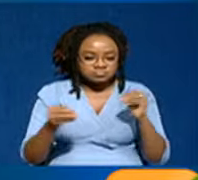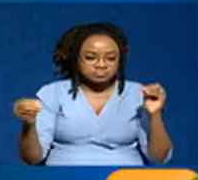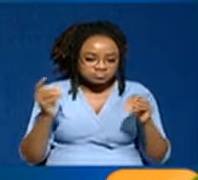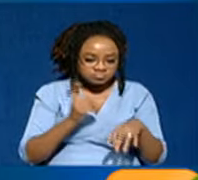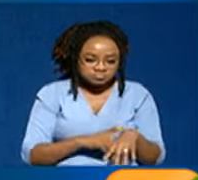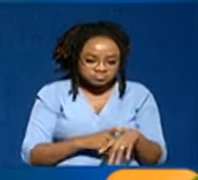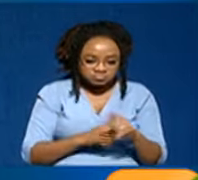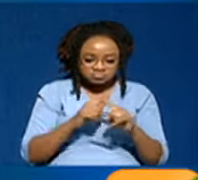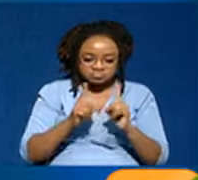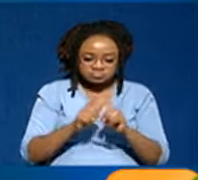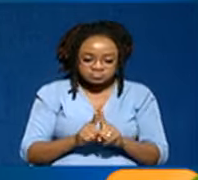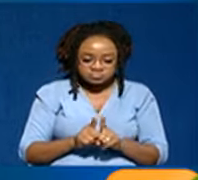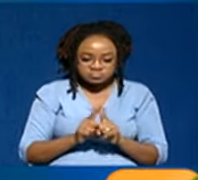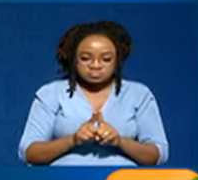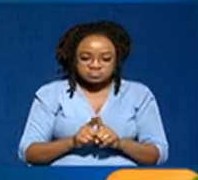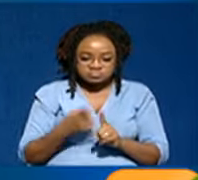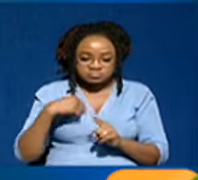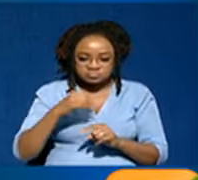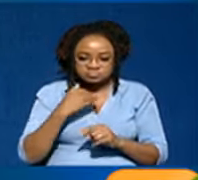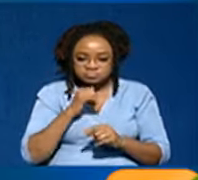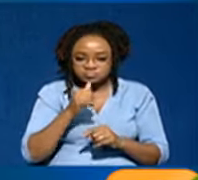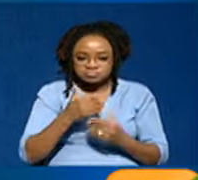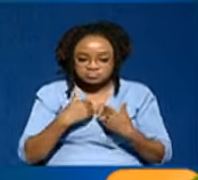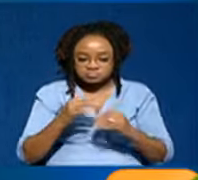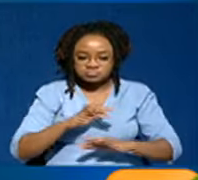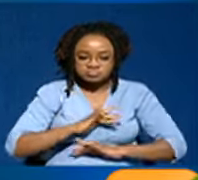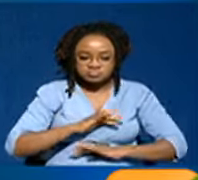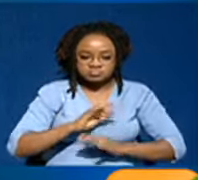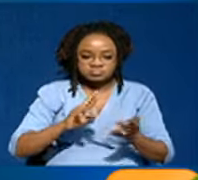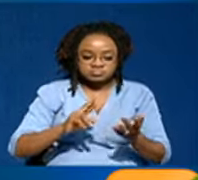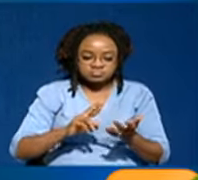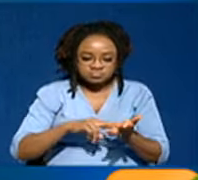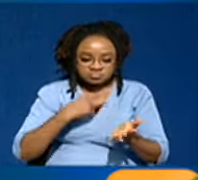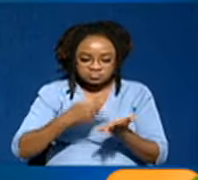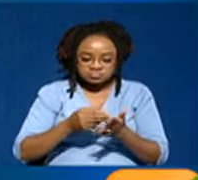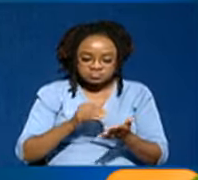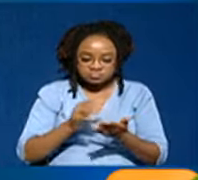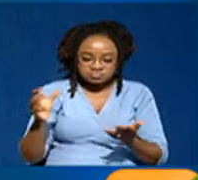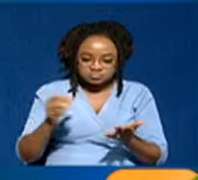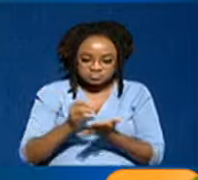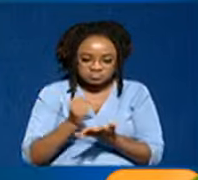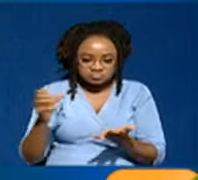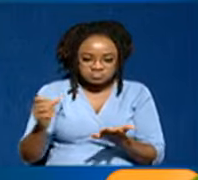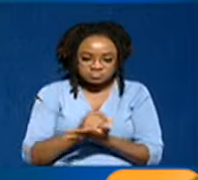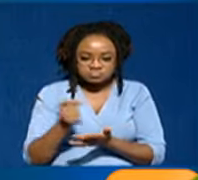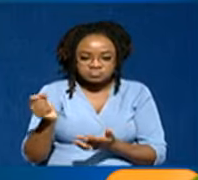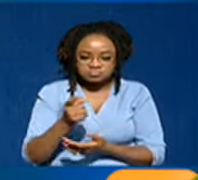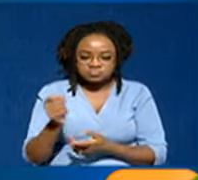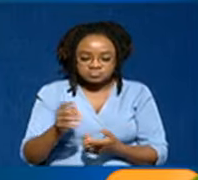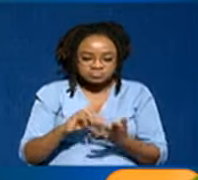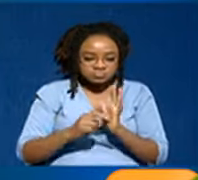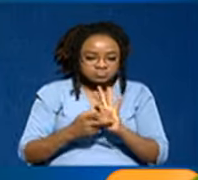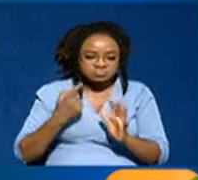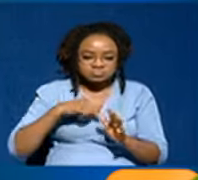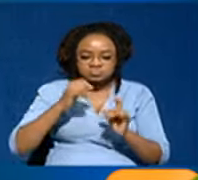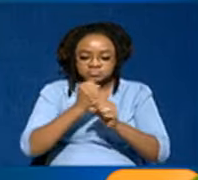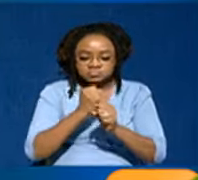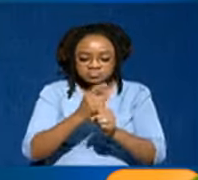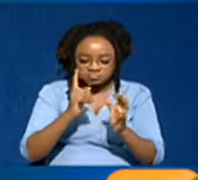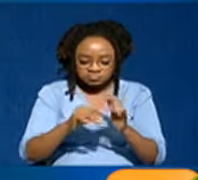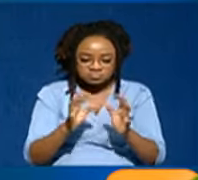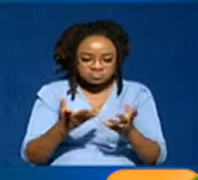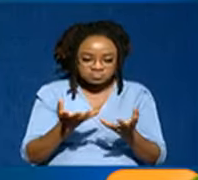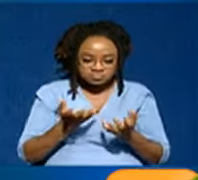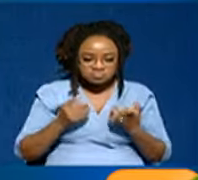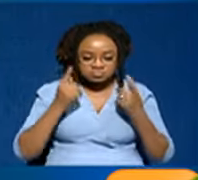time, we do not have the resources to post them on a salary. So what can we do? It is just an effort to try and see how we can get a